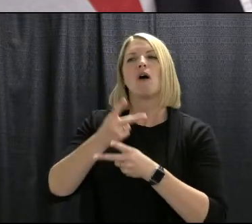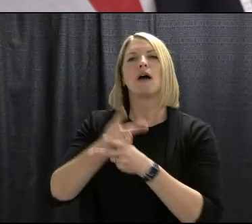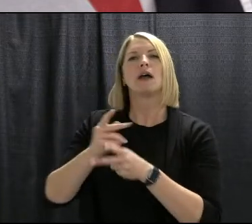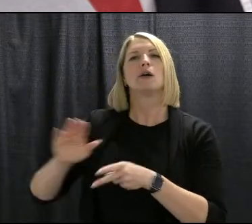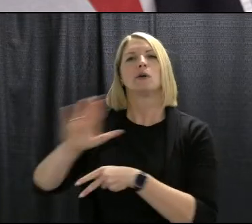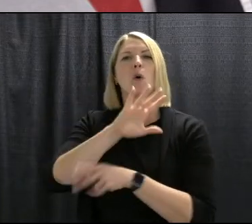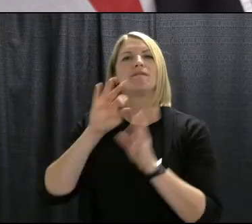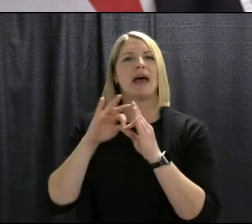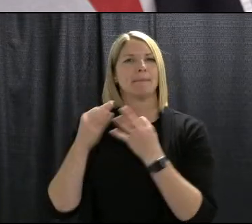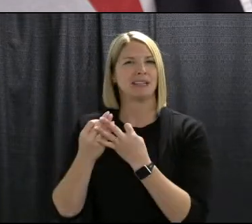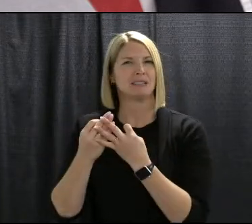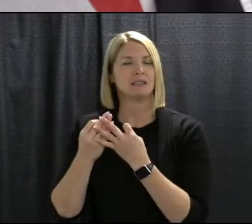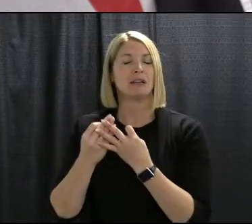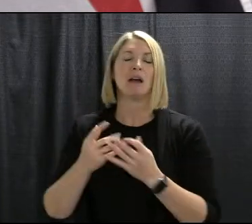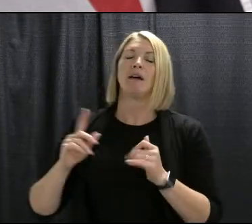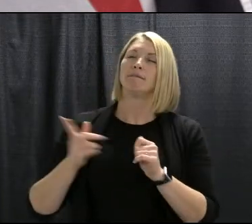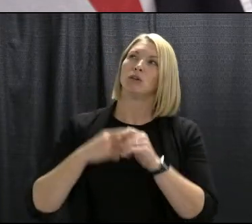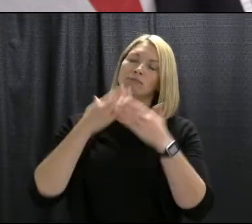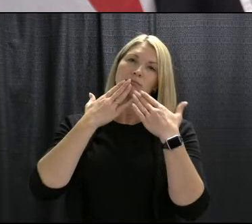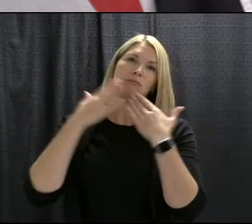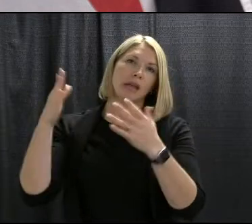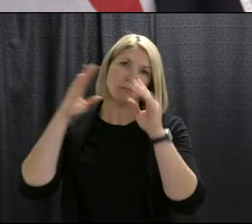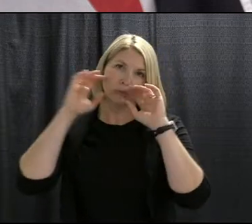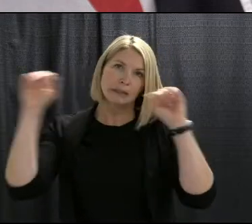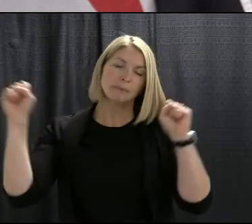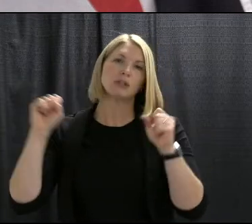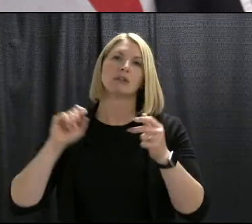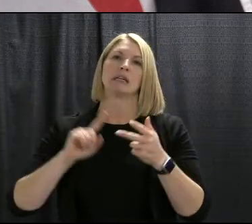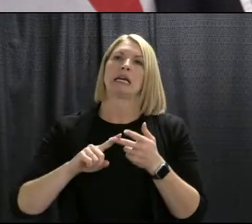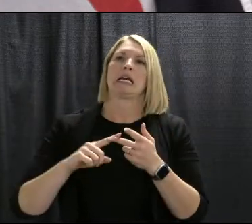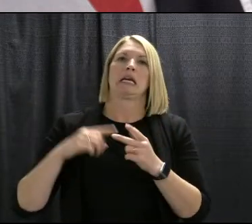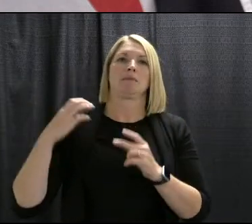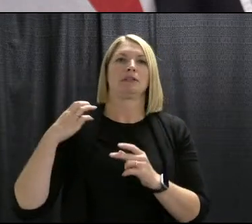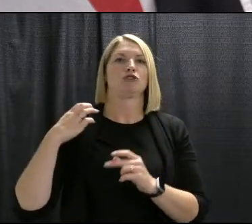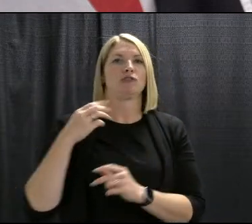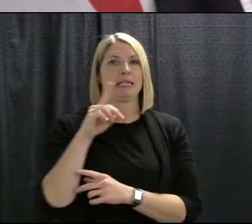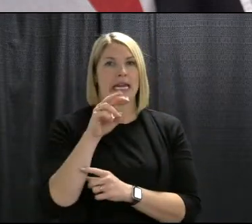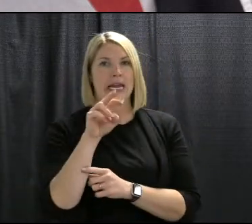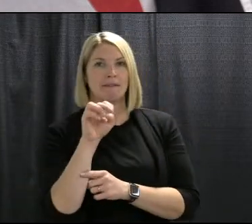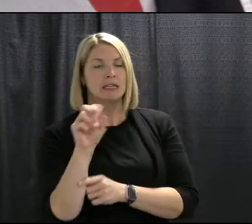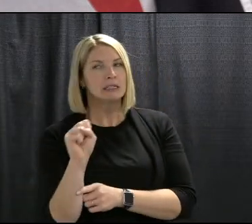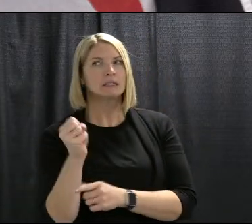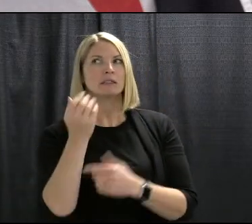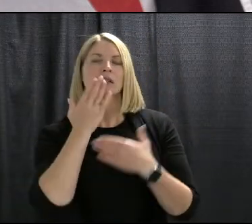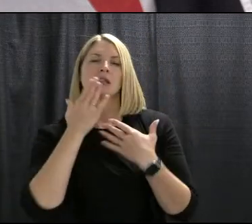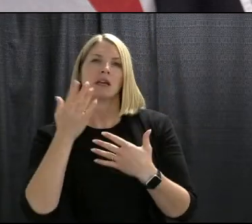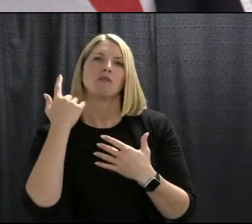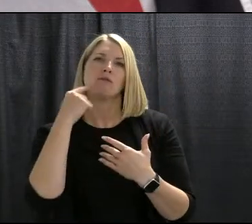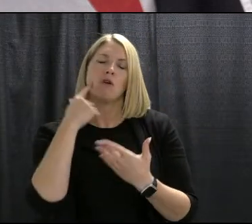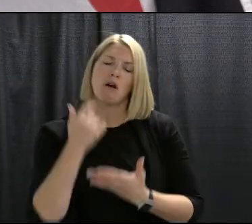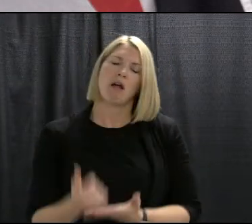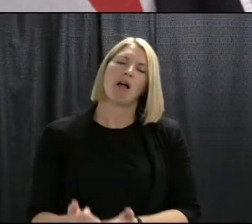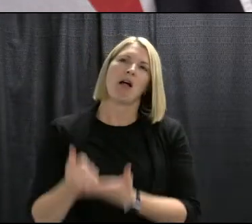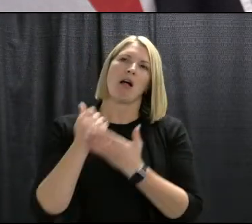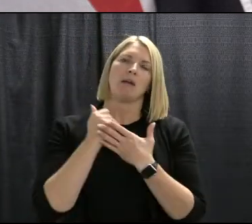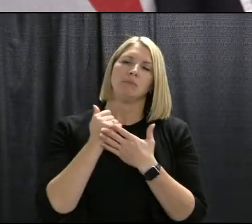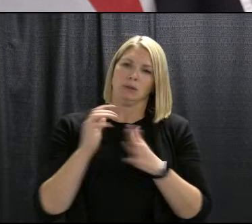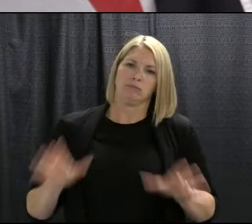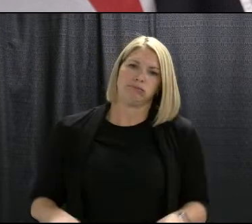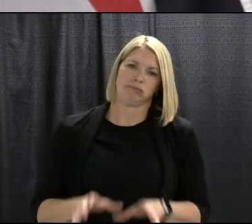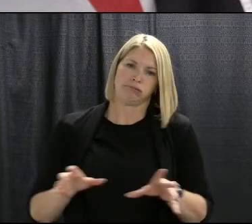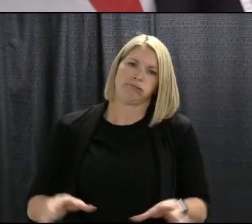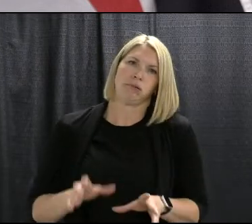Davis, and the many officials for their leadership in bringing forward this important and meaningful